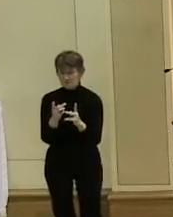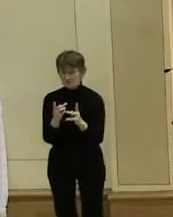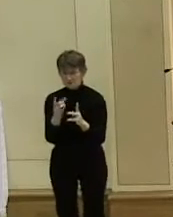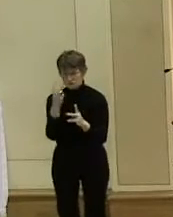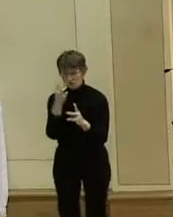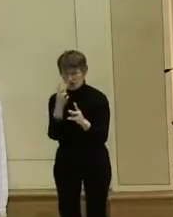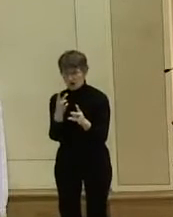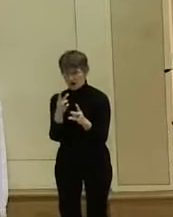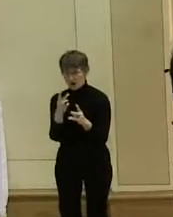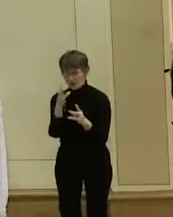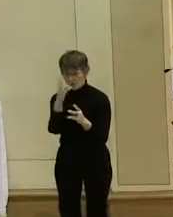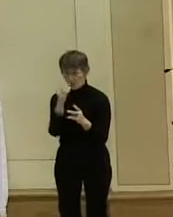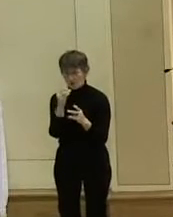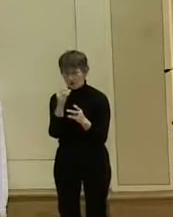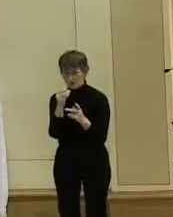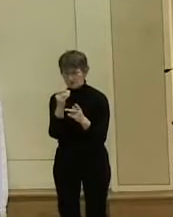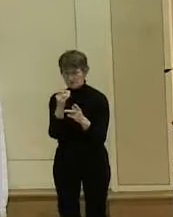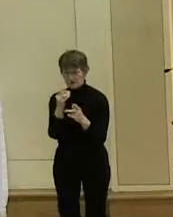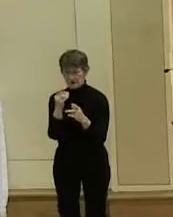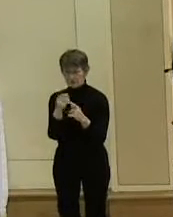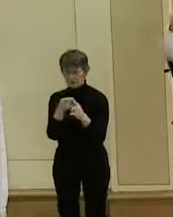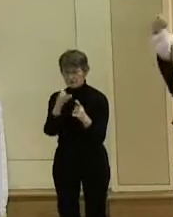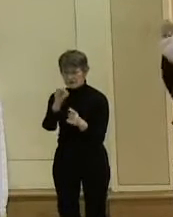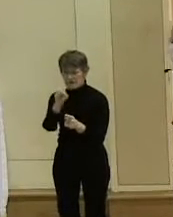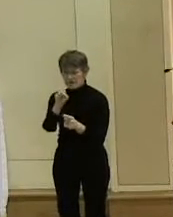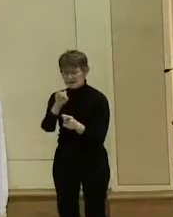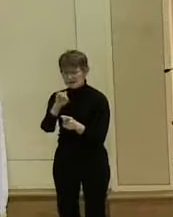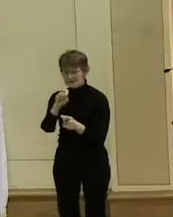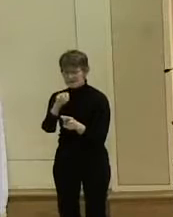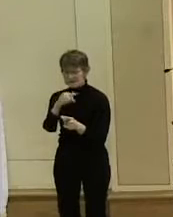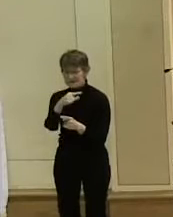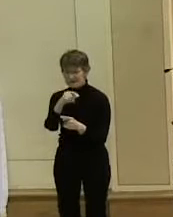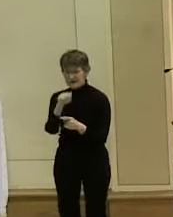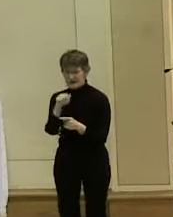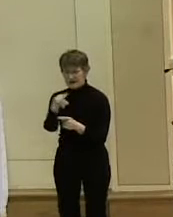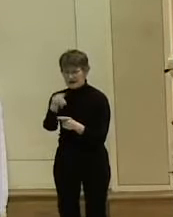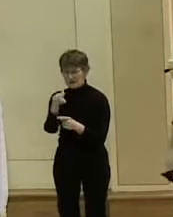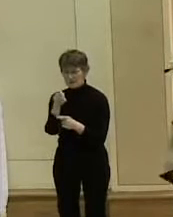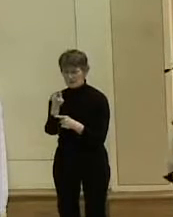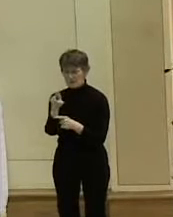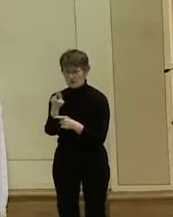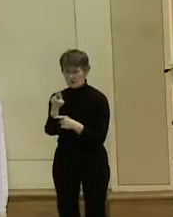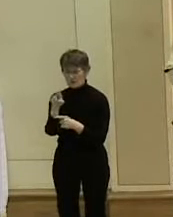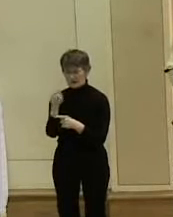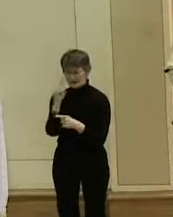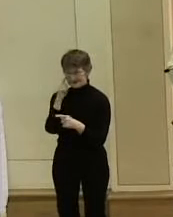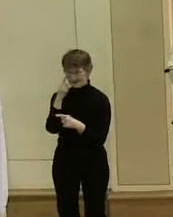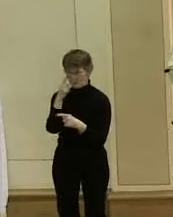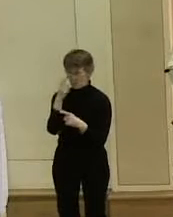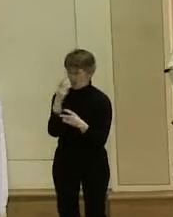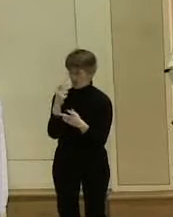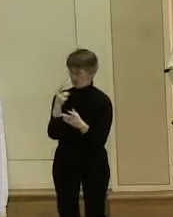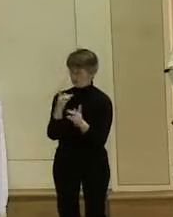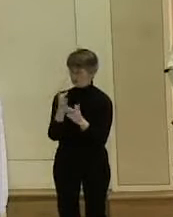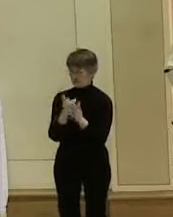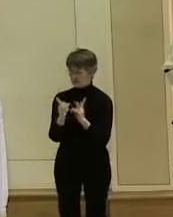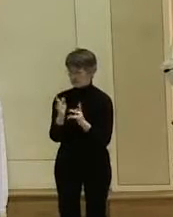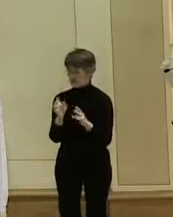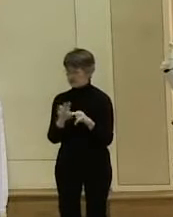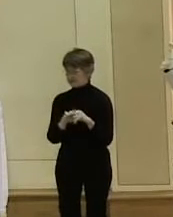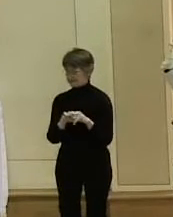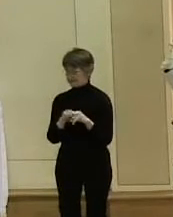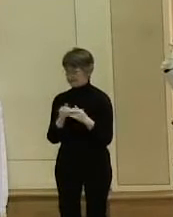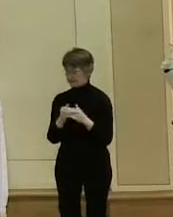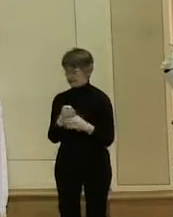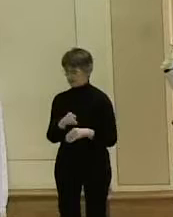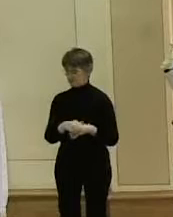or in the pew, but everyone was sitting around him. And I felt so bad for him that this young man,